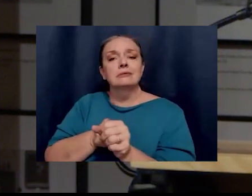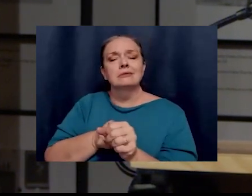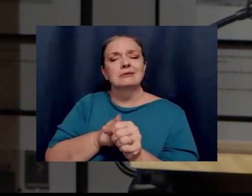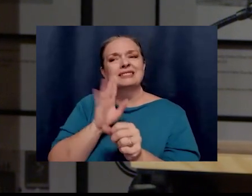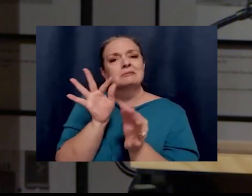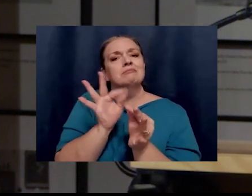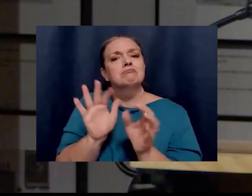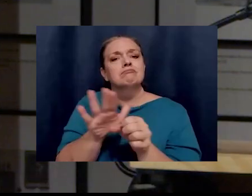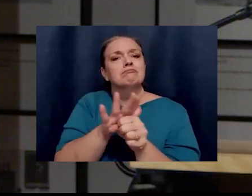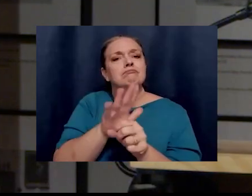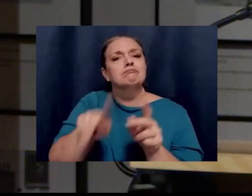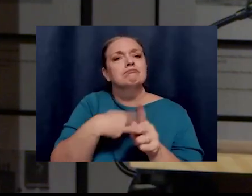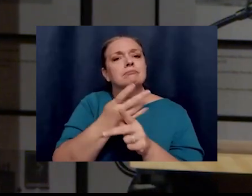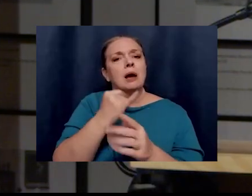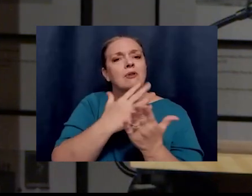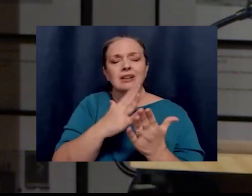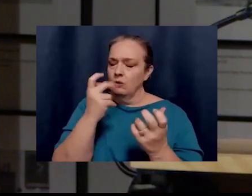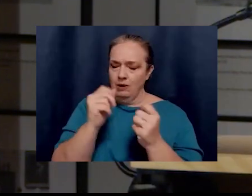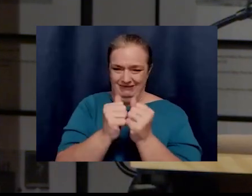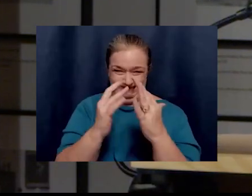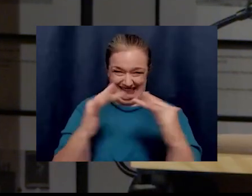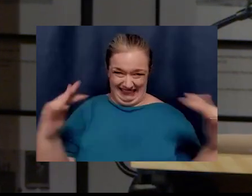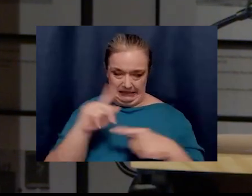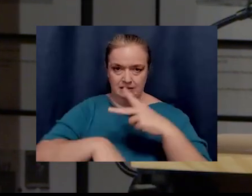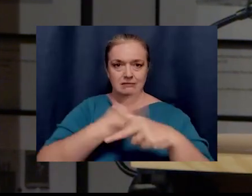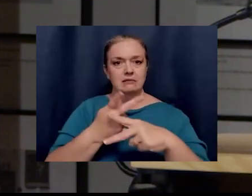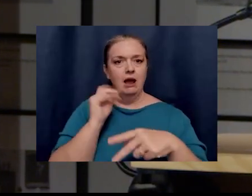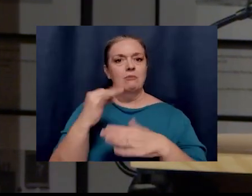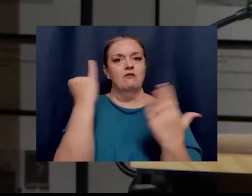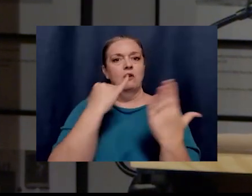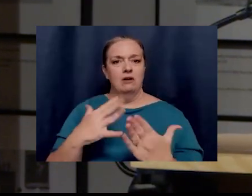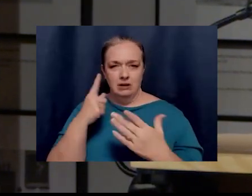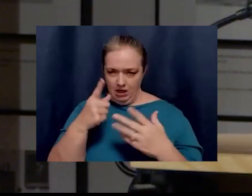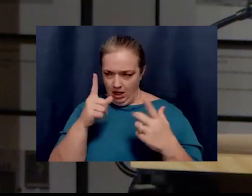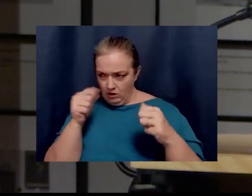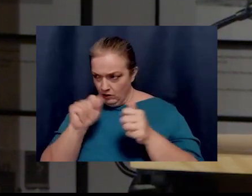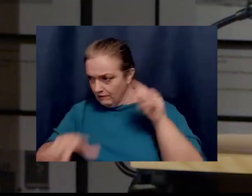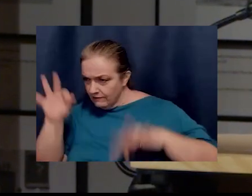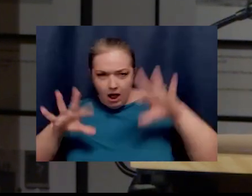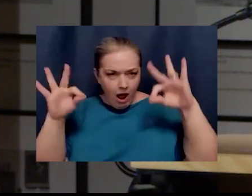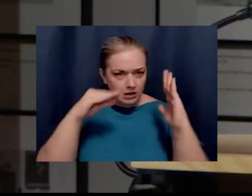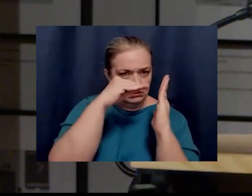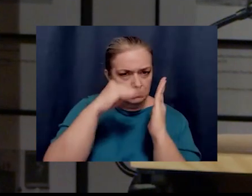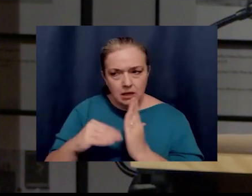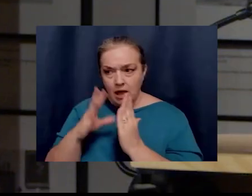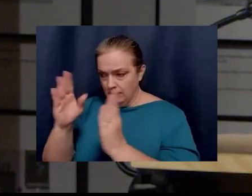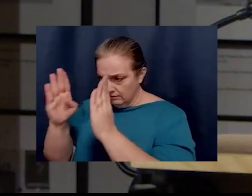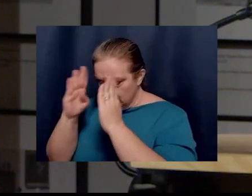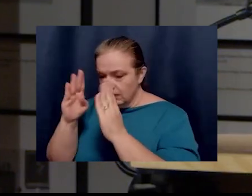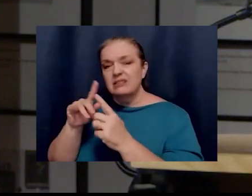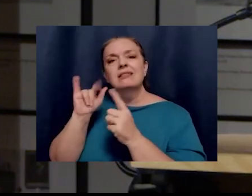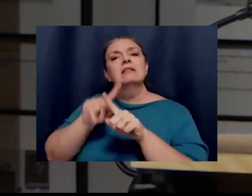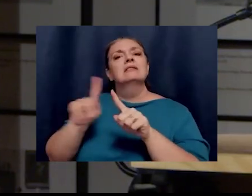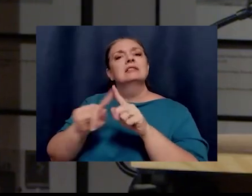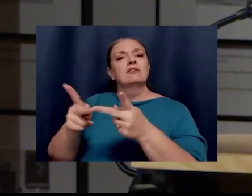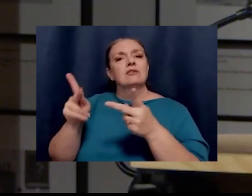full richness of American art. This includes actively identifying, listening to, and mentoring sites that honor the legacies